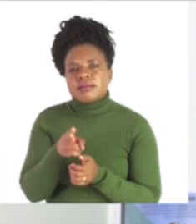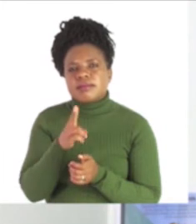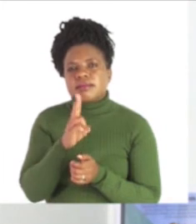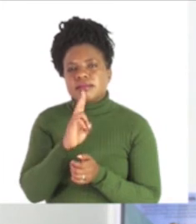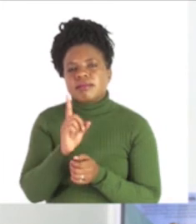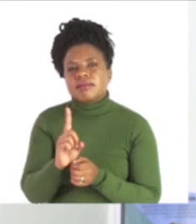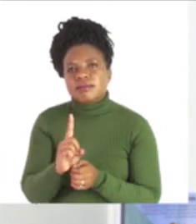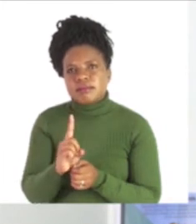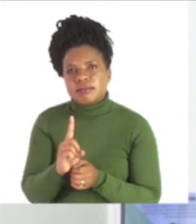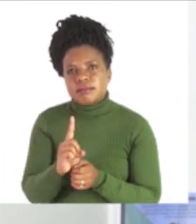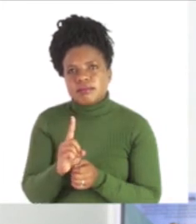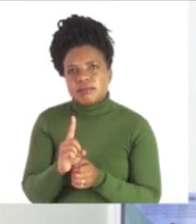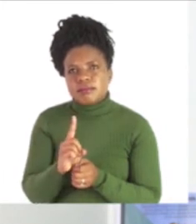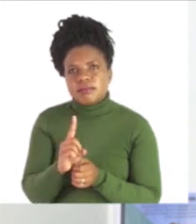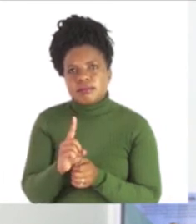So